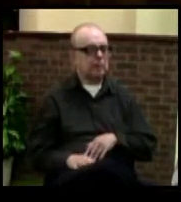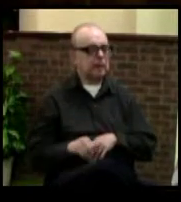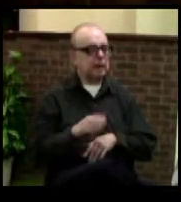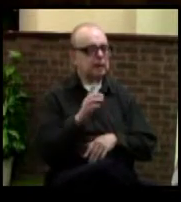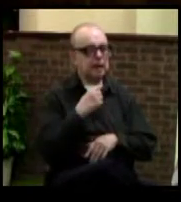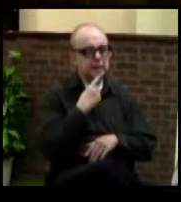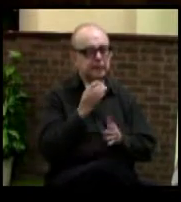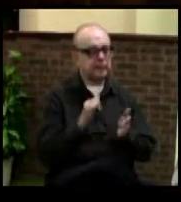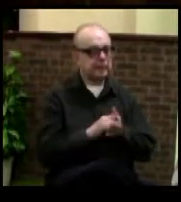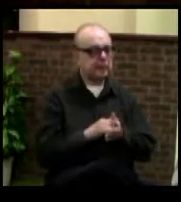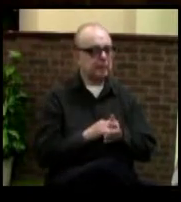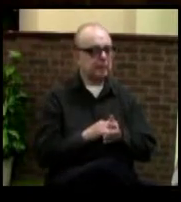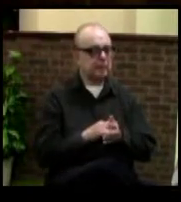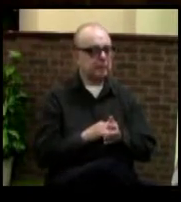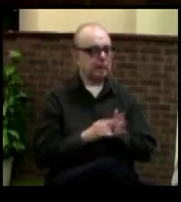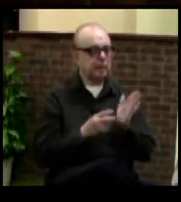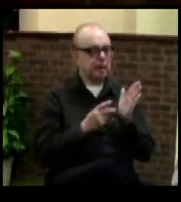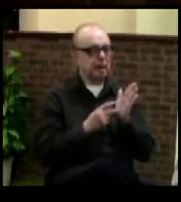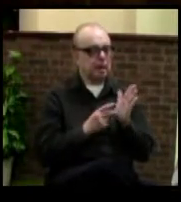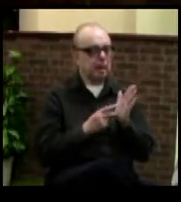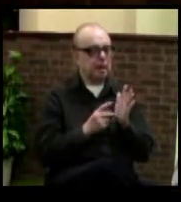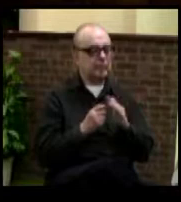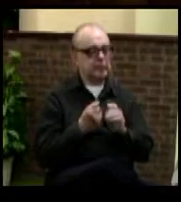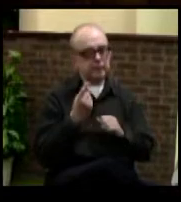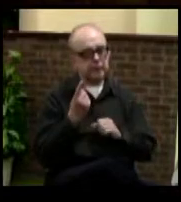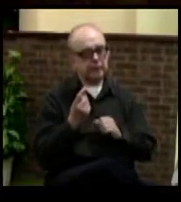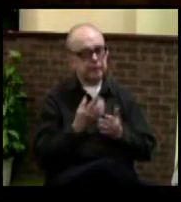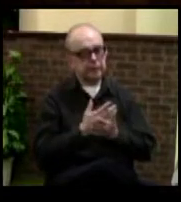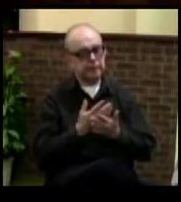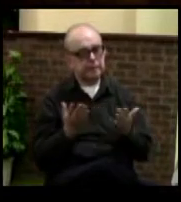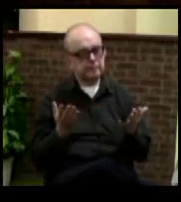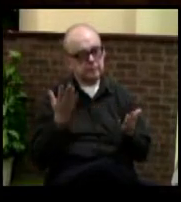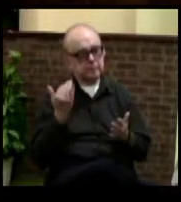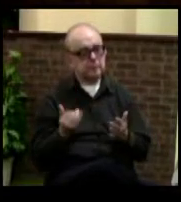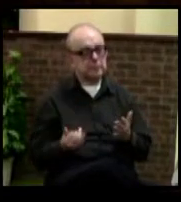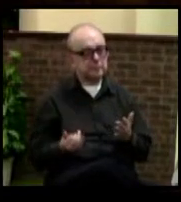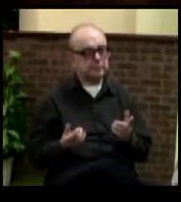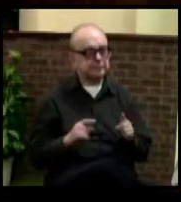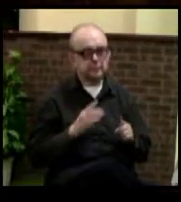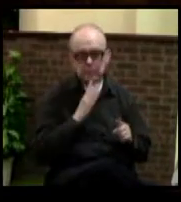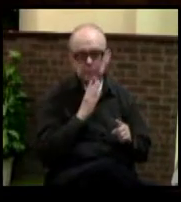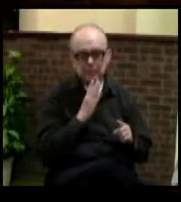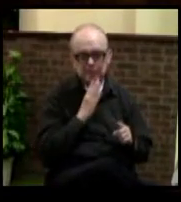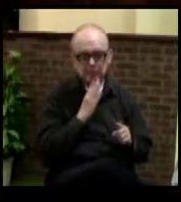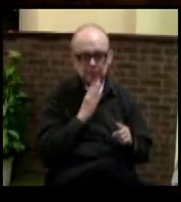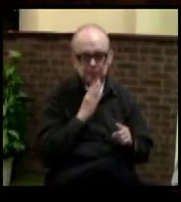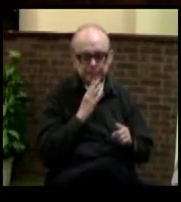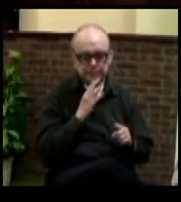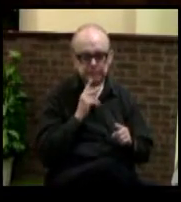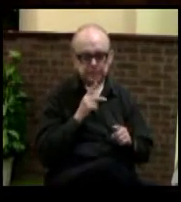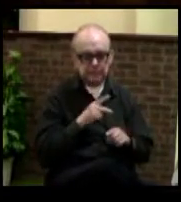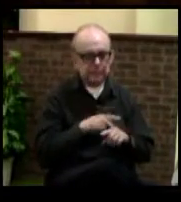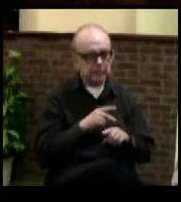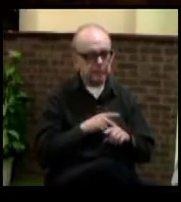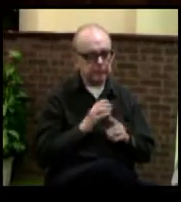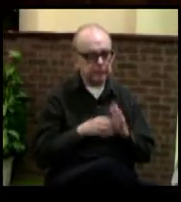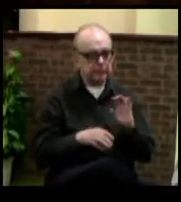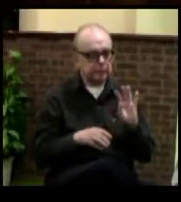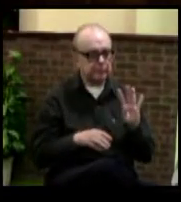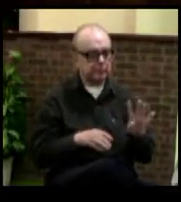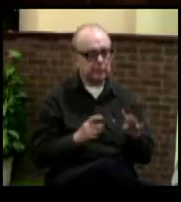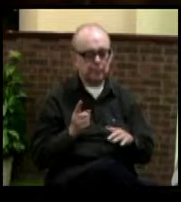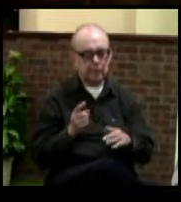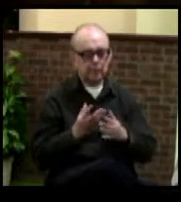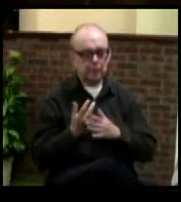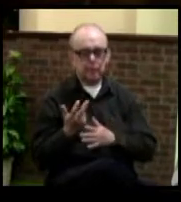now. And Paul began to understand these things because when he was started talking in Philippians chapter 4, verses 1 through